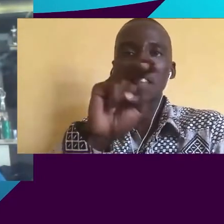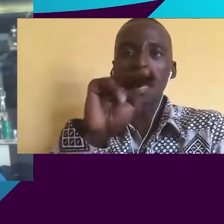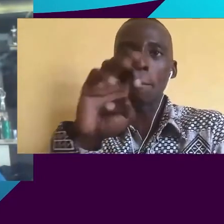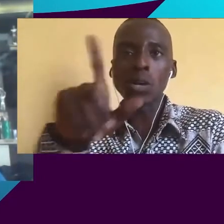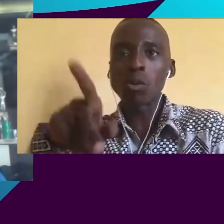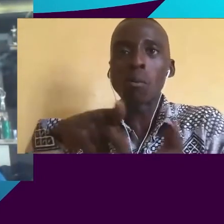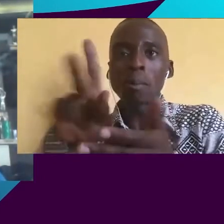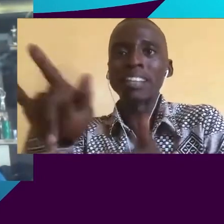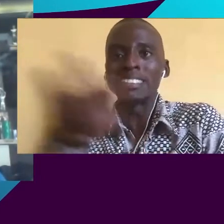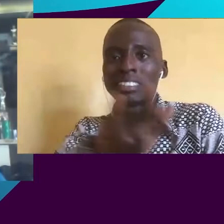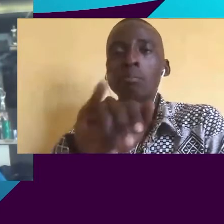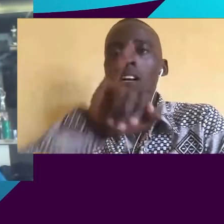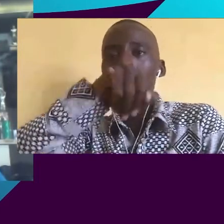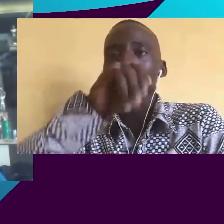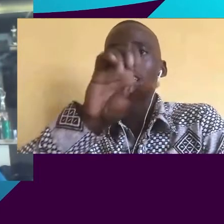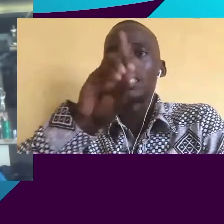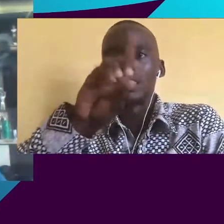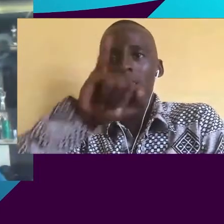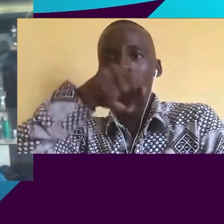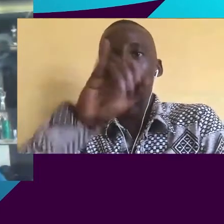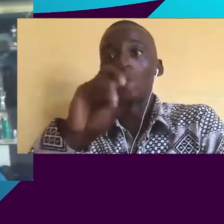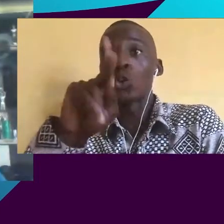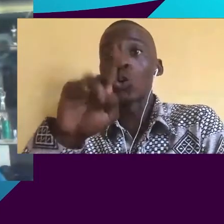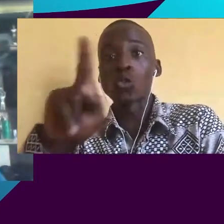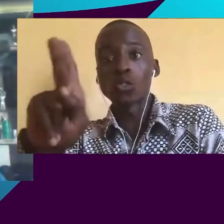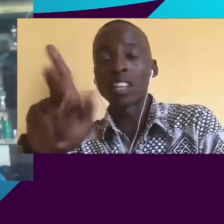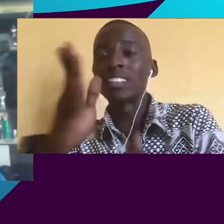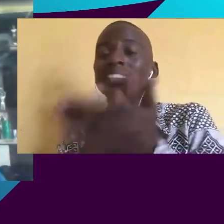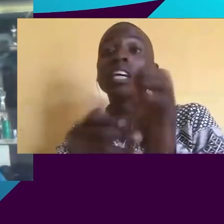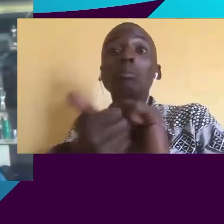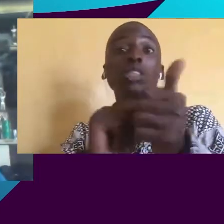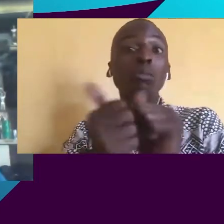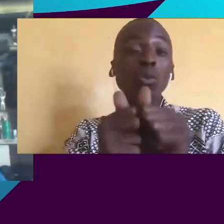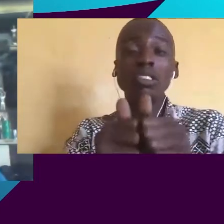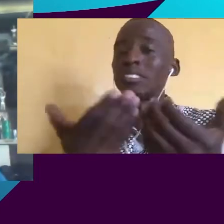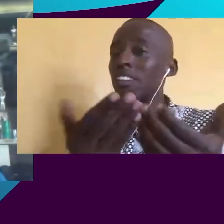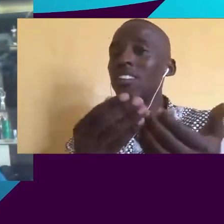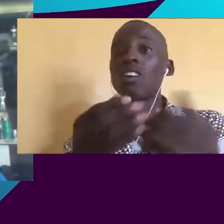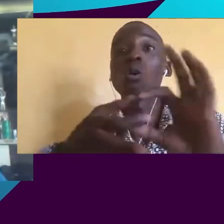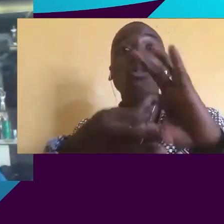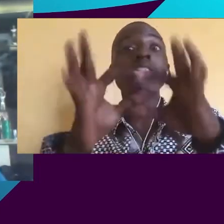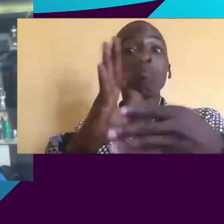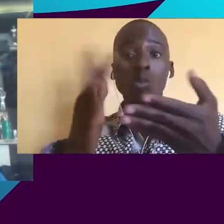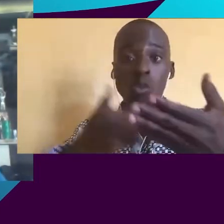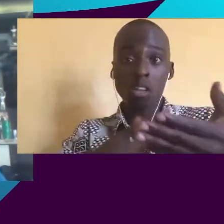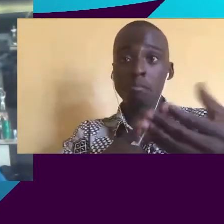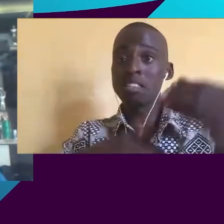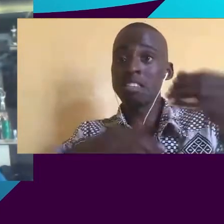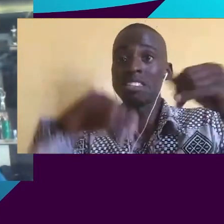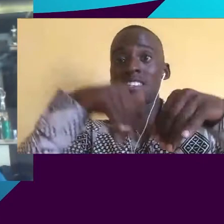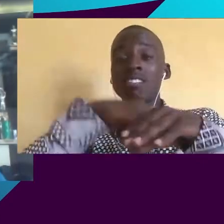Djokovic. In some sports like equestrian, at the Olympics where I was in Japan,